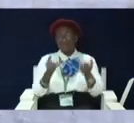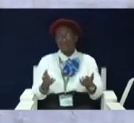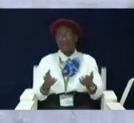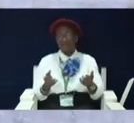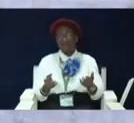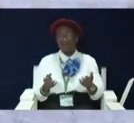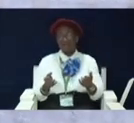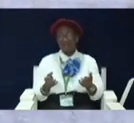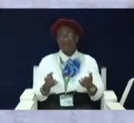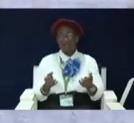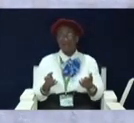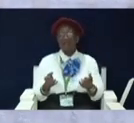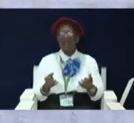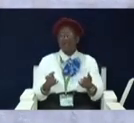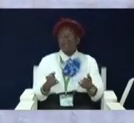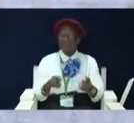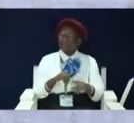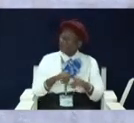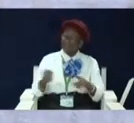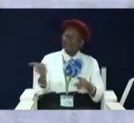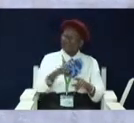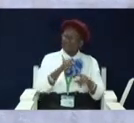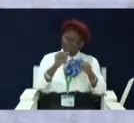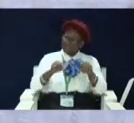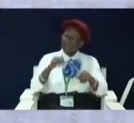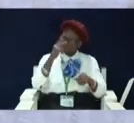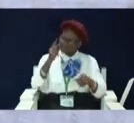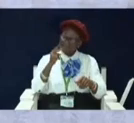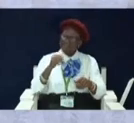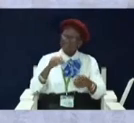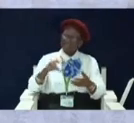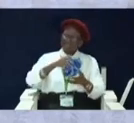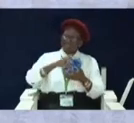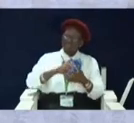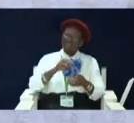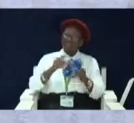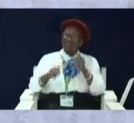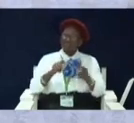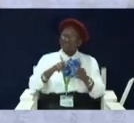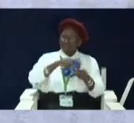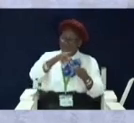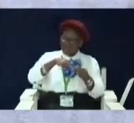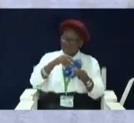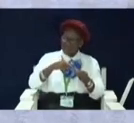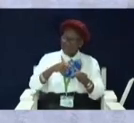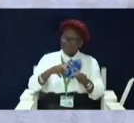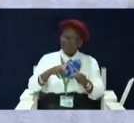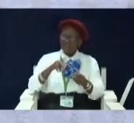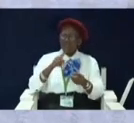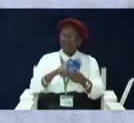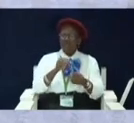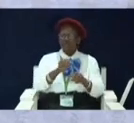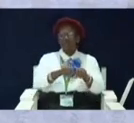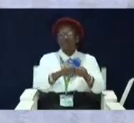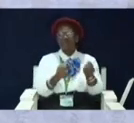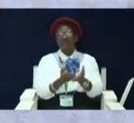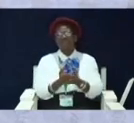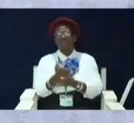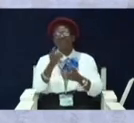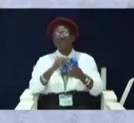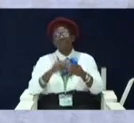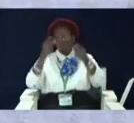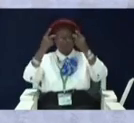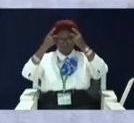people around. To break through to